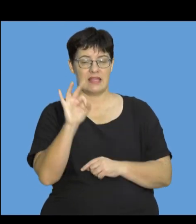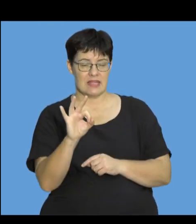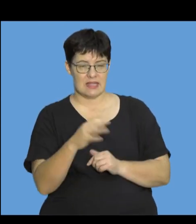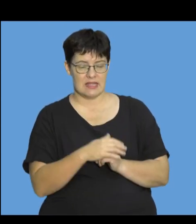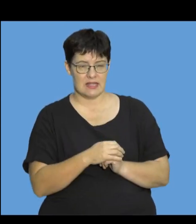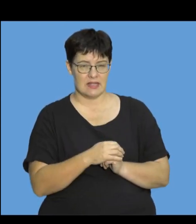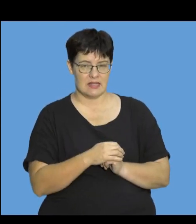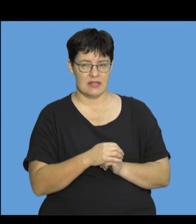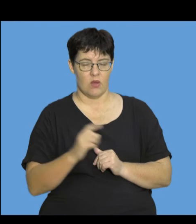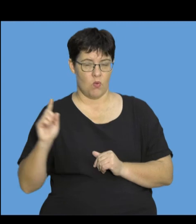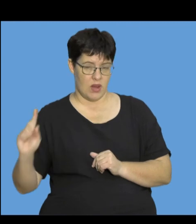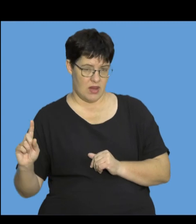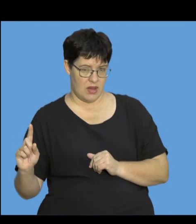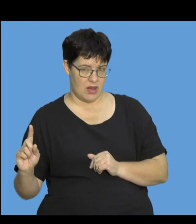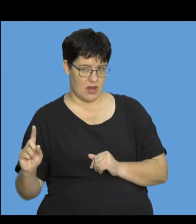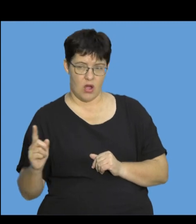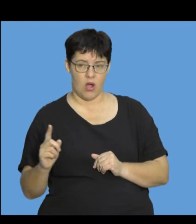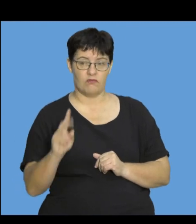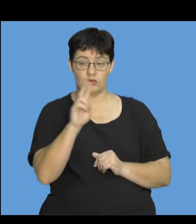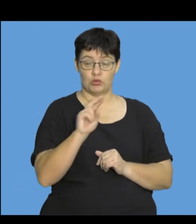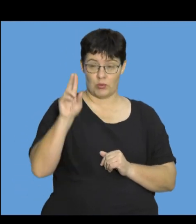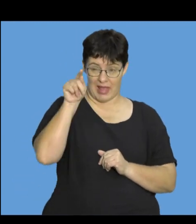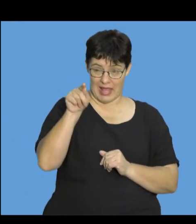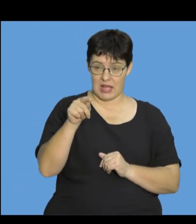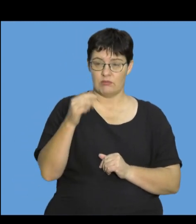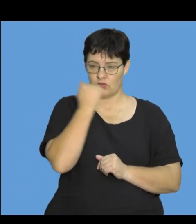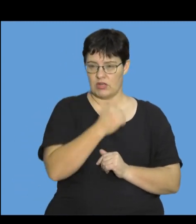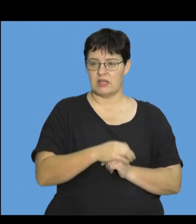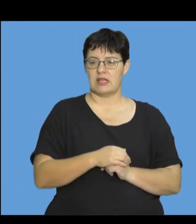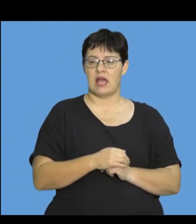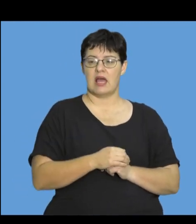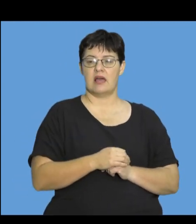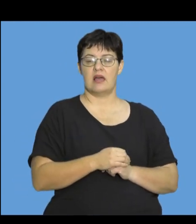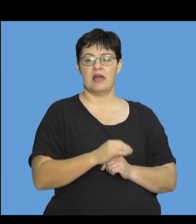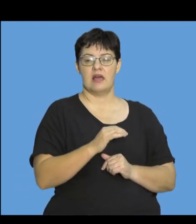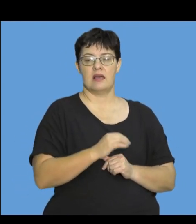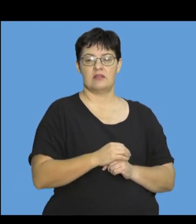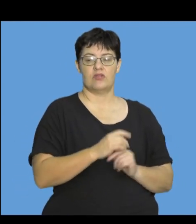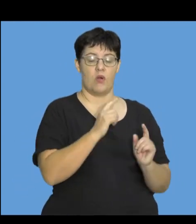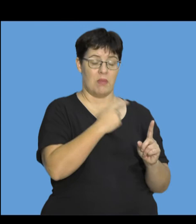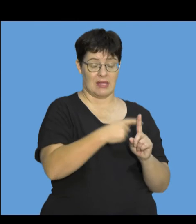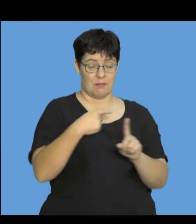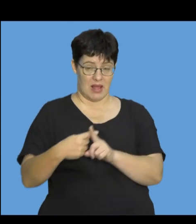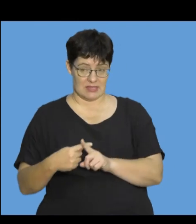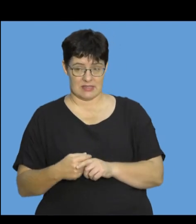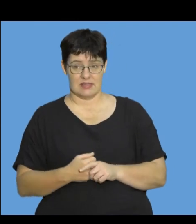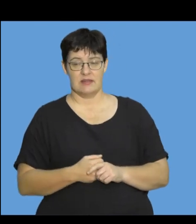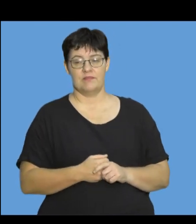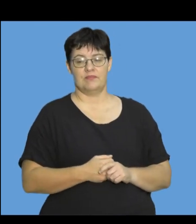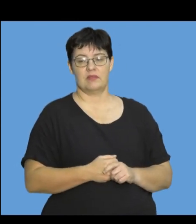multiplying the 3 and 1. Oh, it's 2 squared here, sorry. So it's 3 and 1